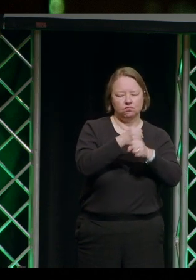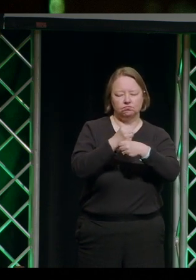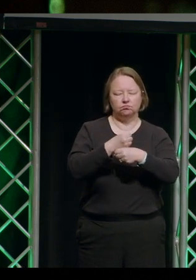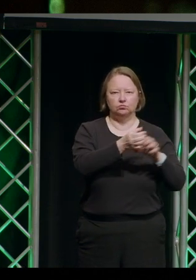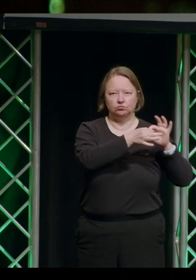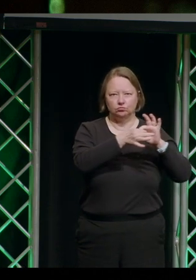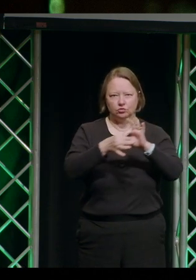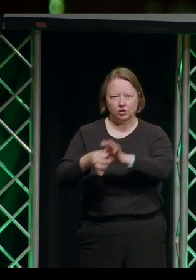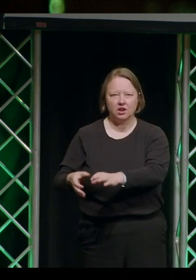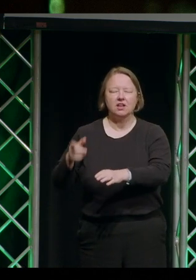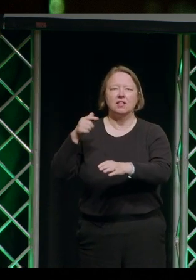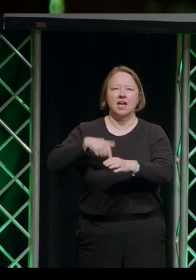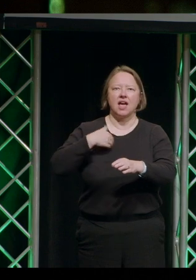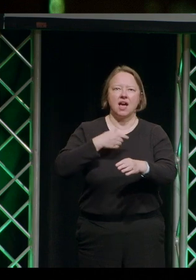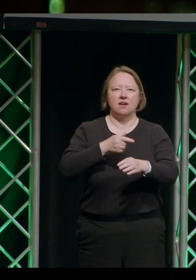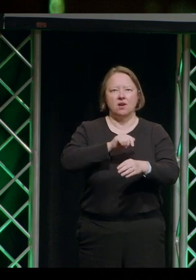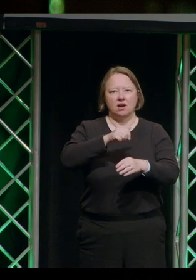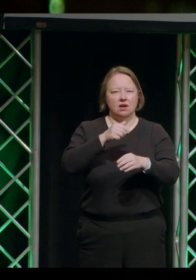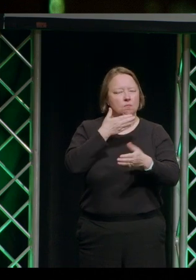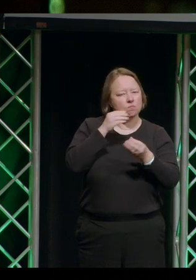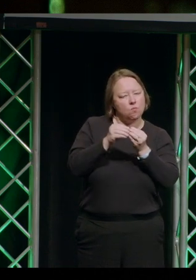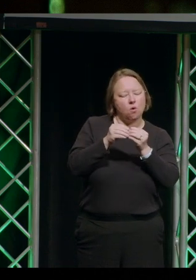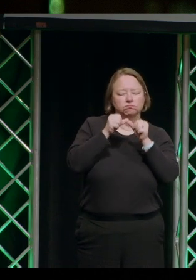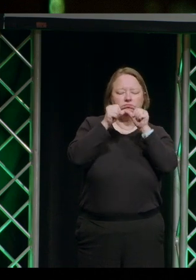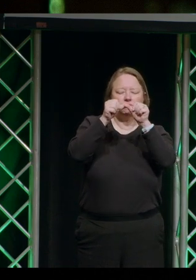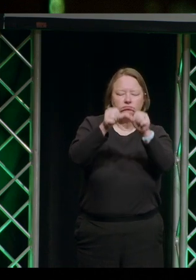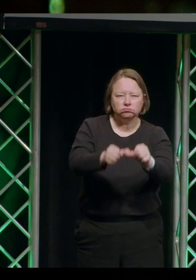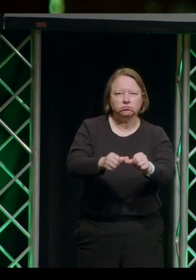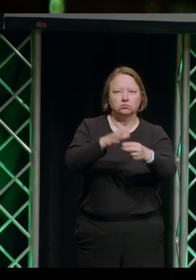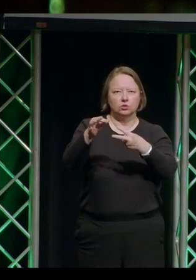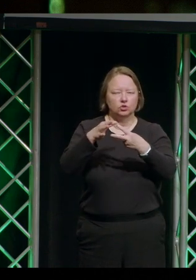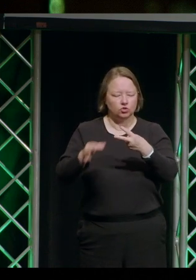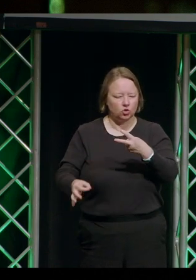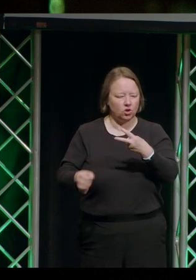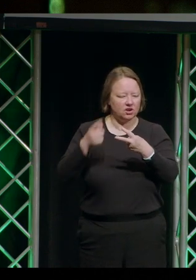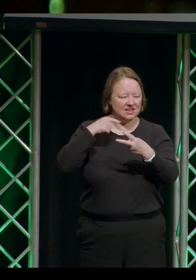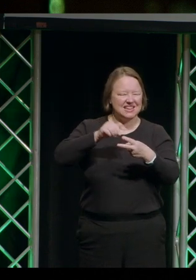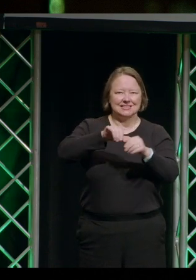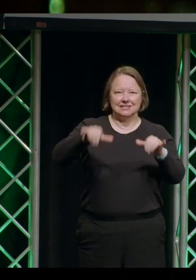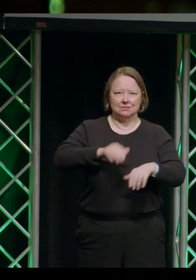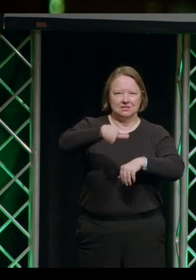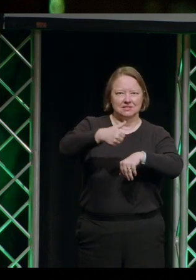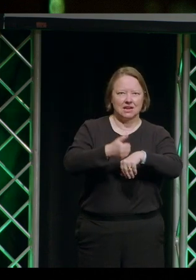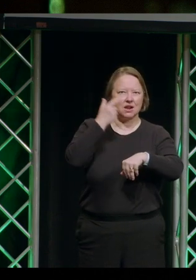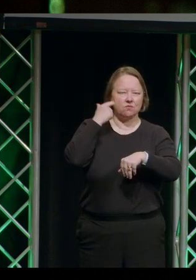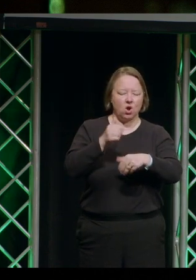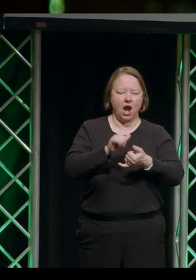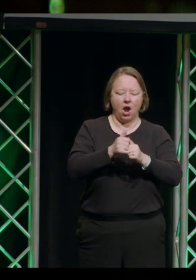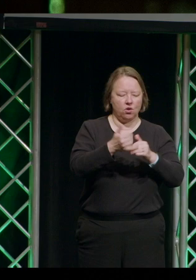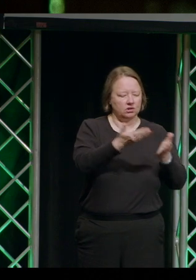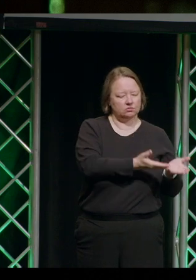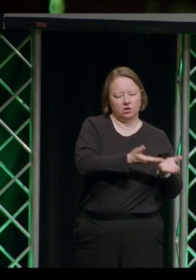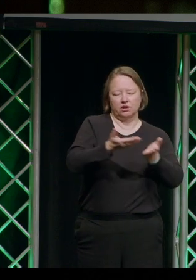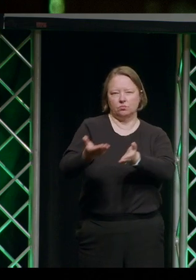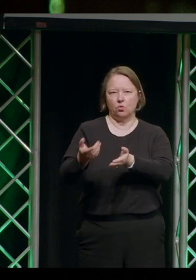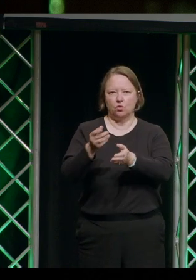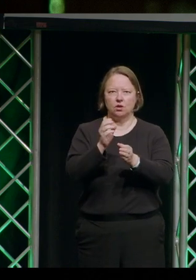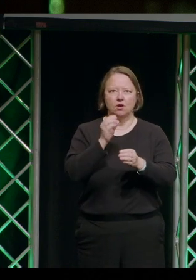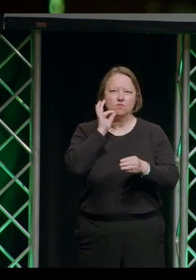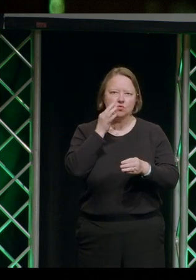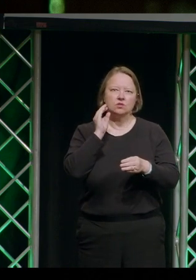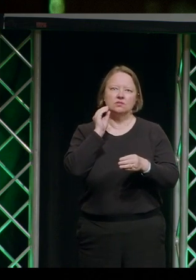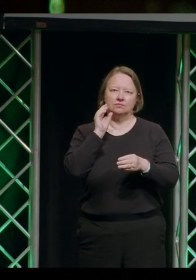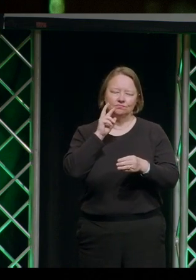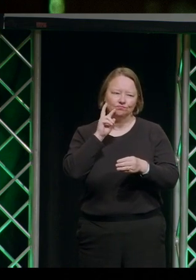more sustainable alternative without compromising existing systems set in place to transport produce. Now, moving on to